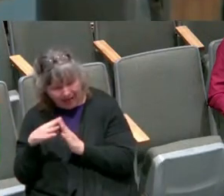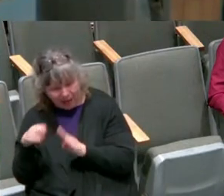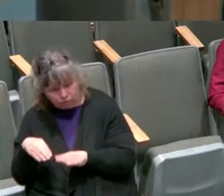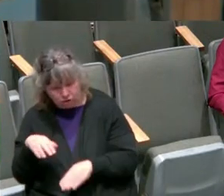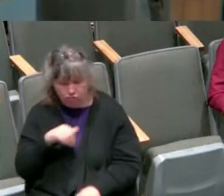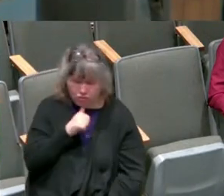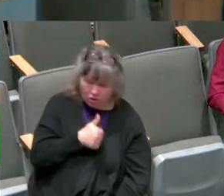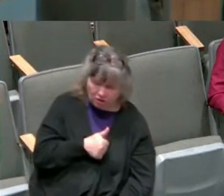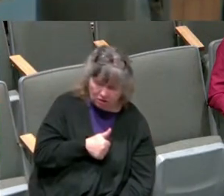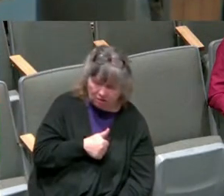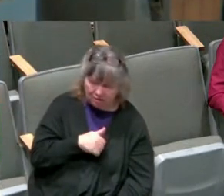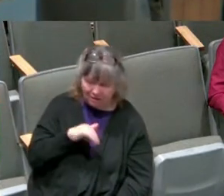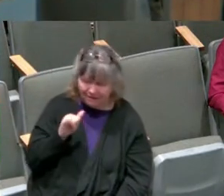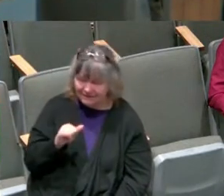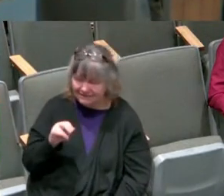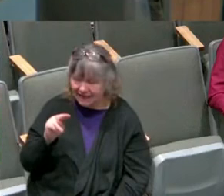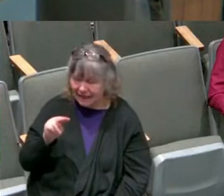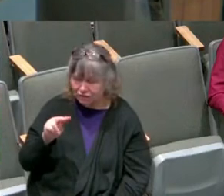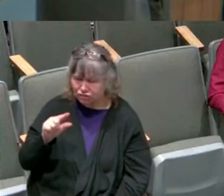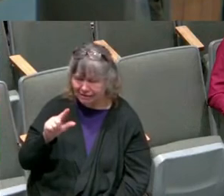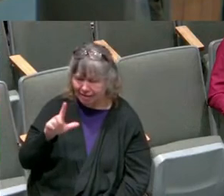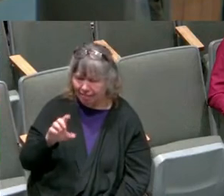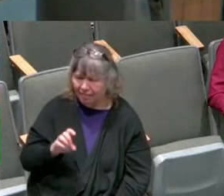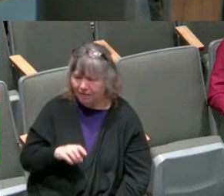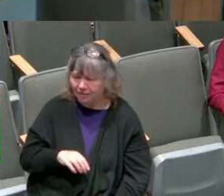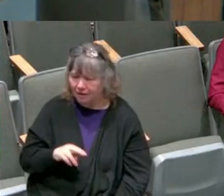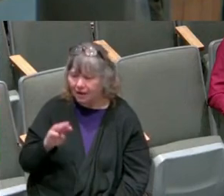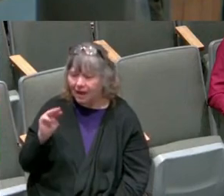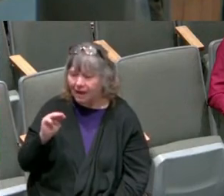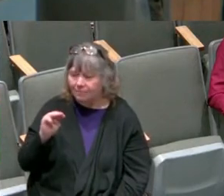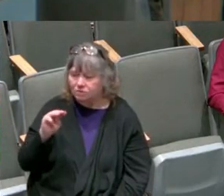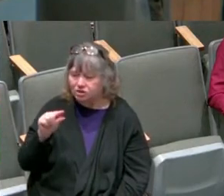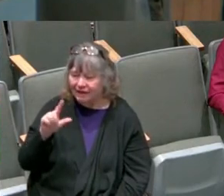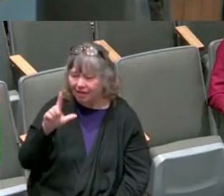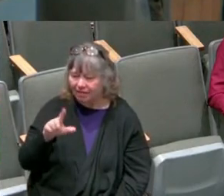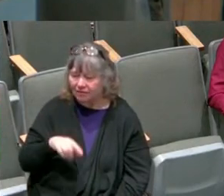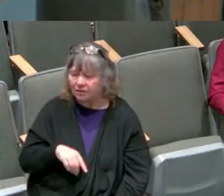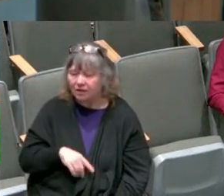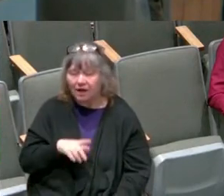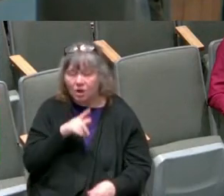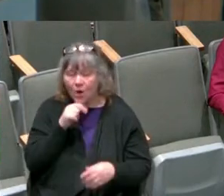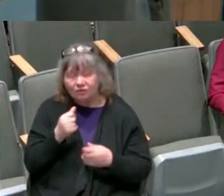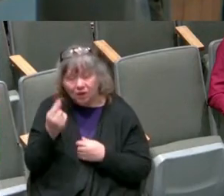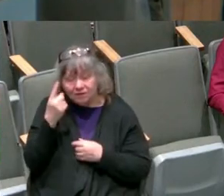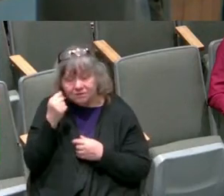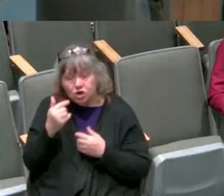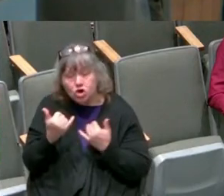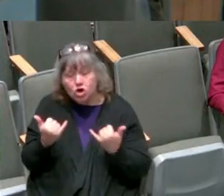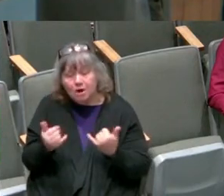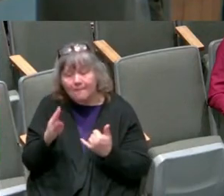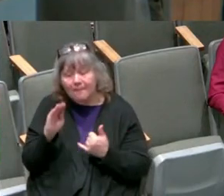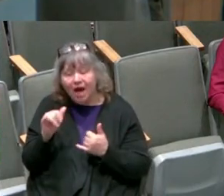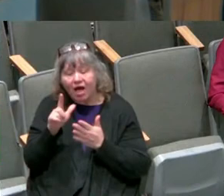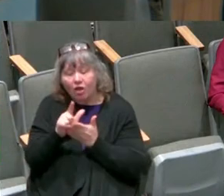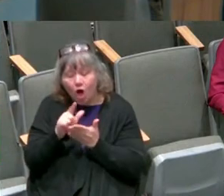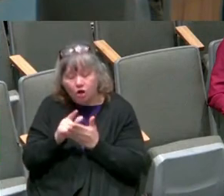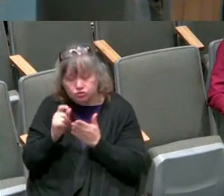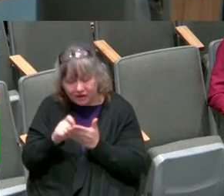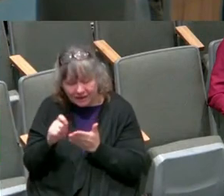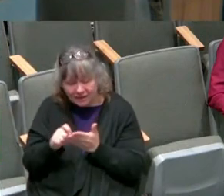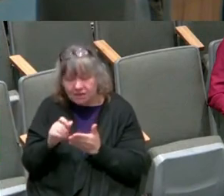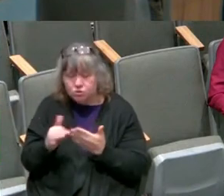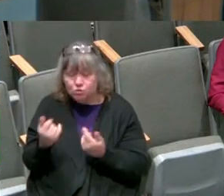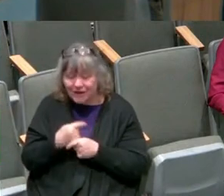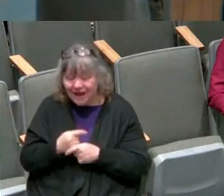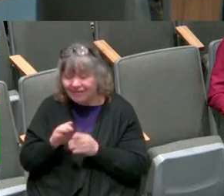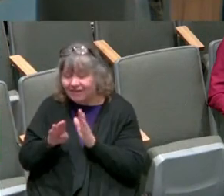that is a an mgl um this you have to understand how the current bylaw is written today it allows the developer to